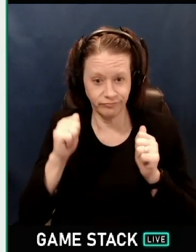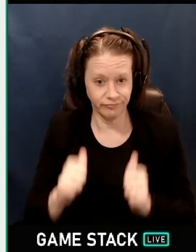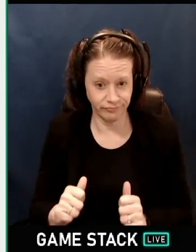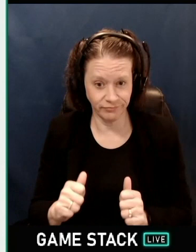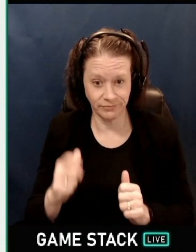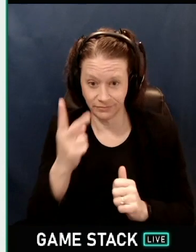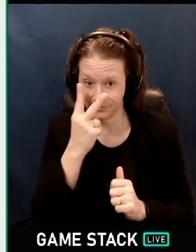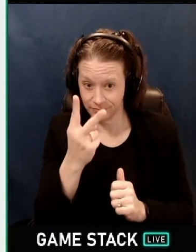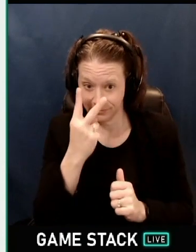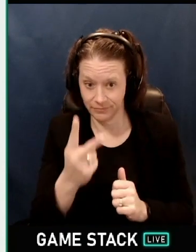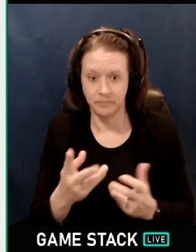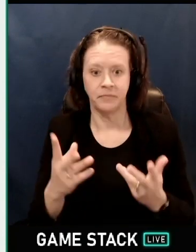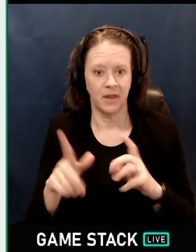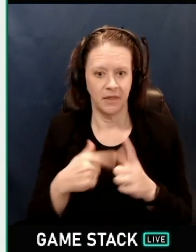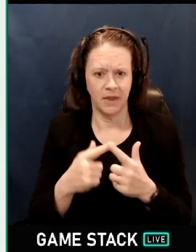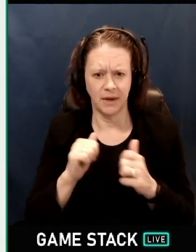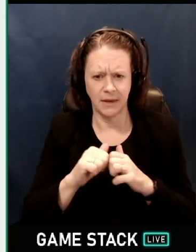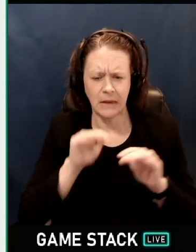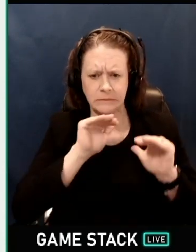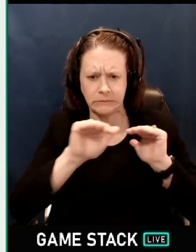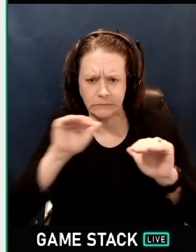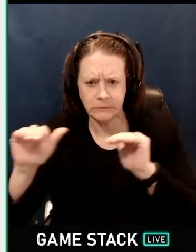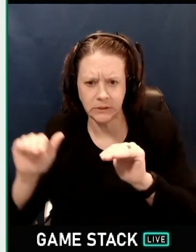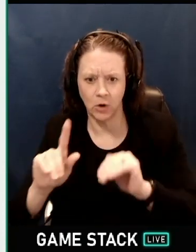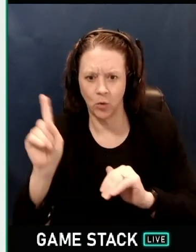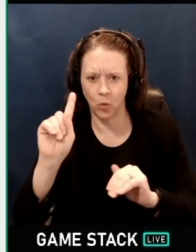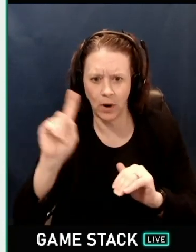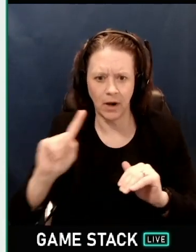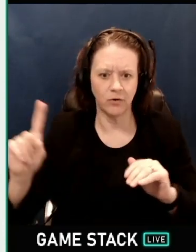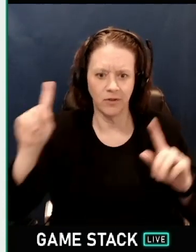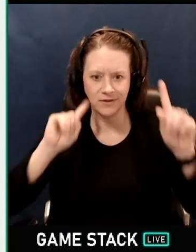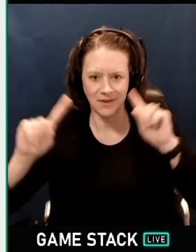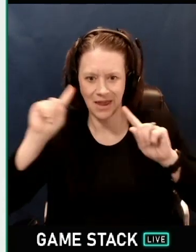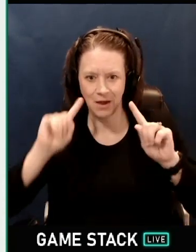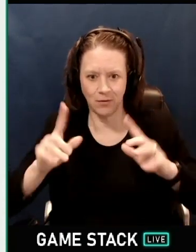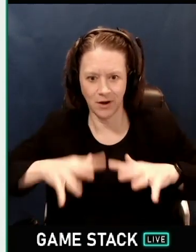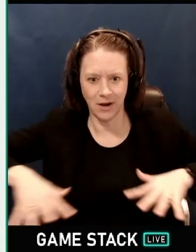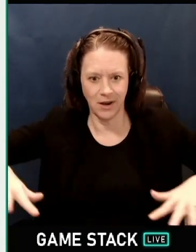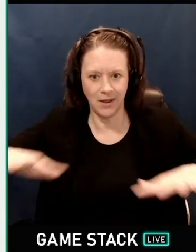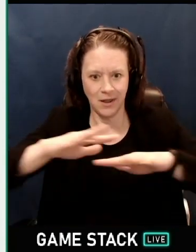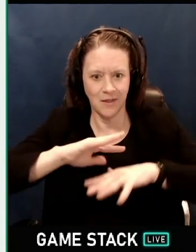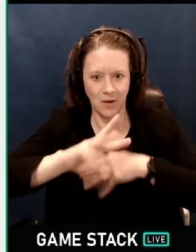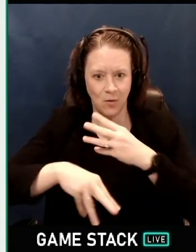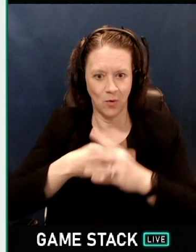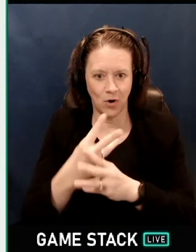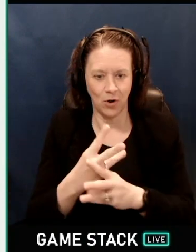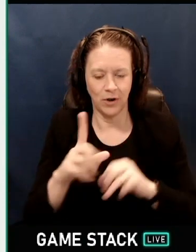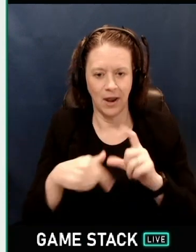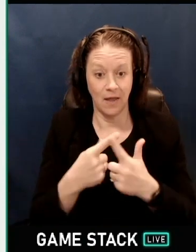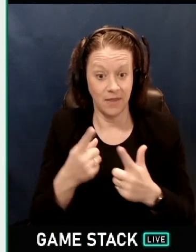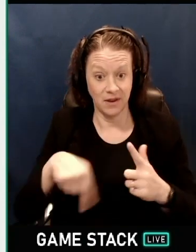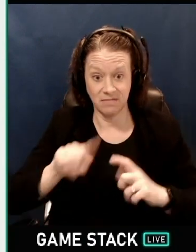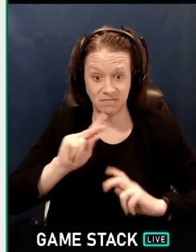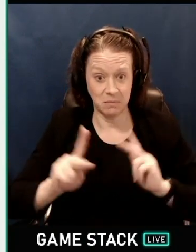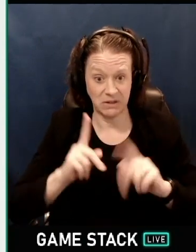sound is in the world and helps paint the world for those that cannot actually see the world.